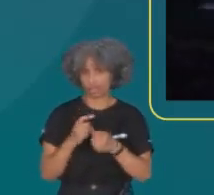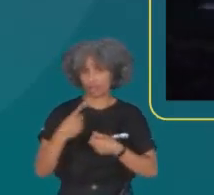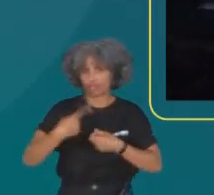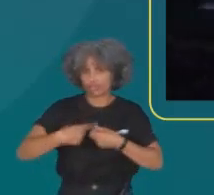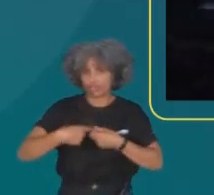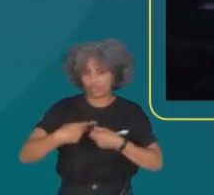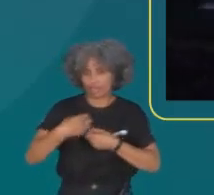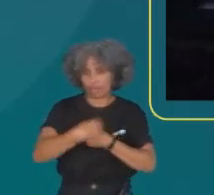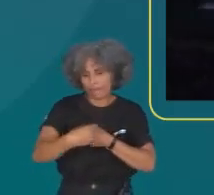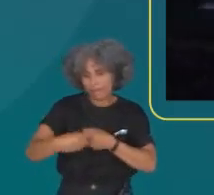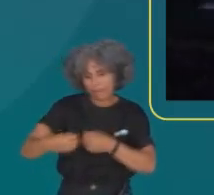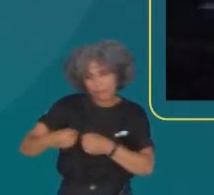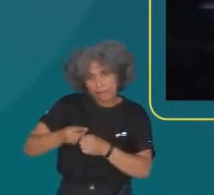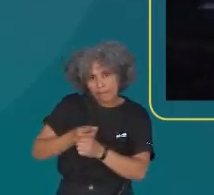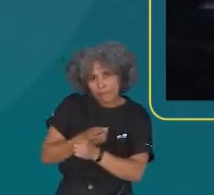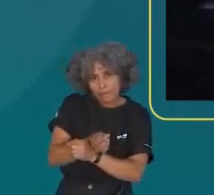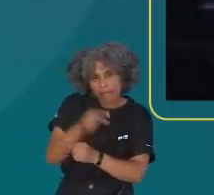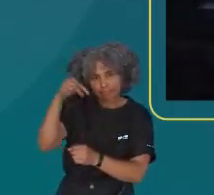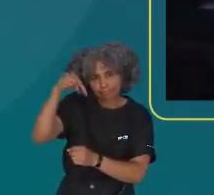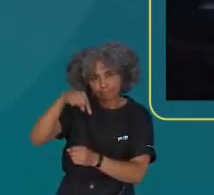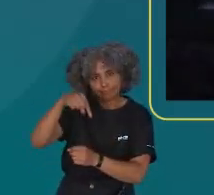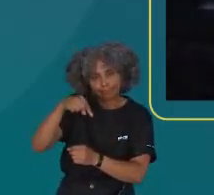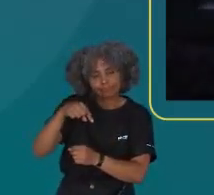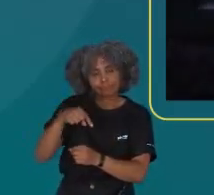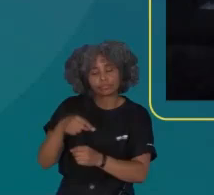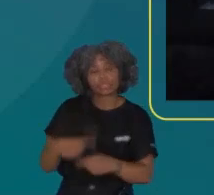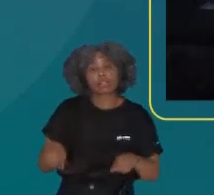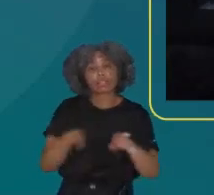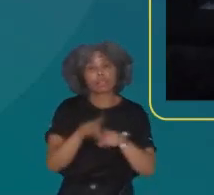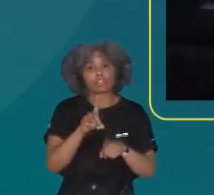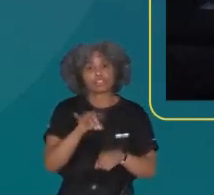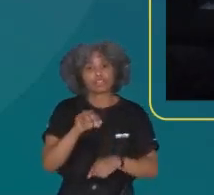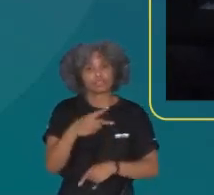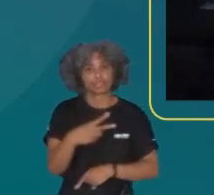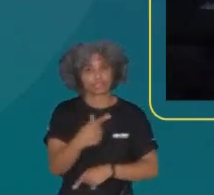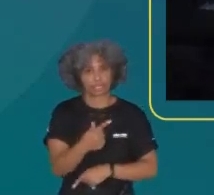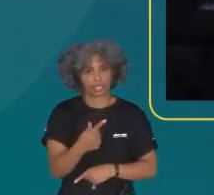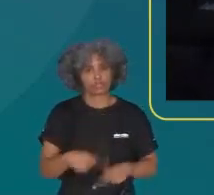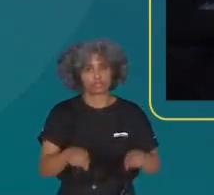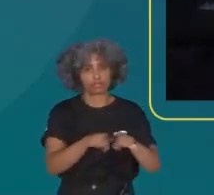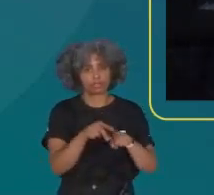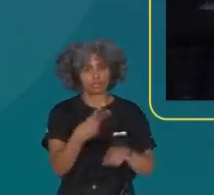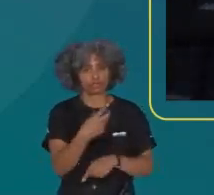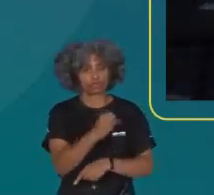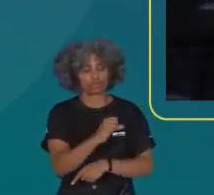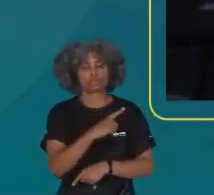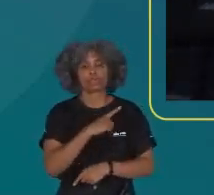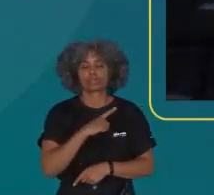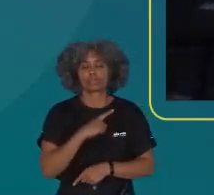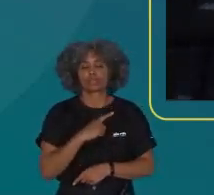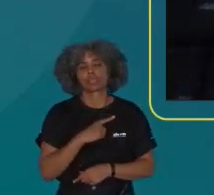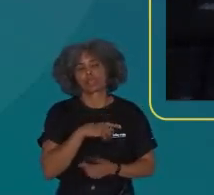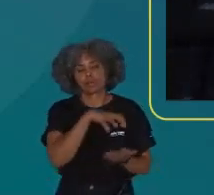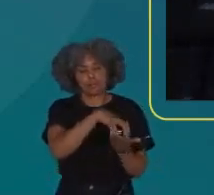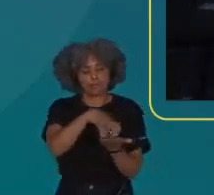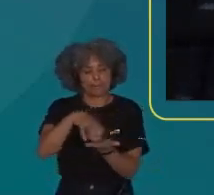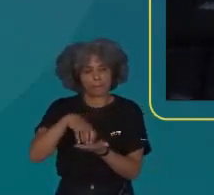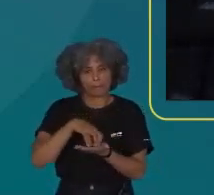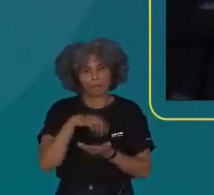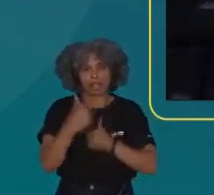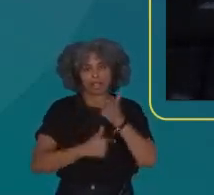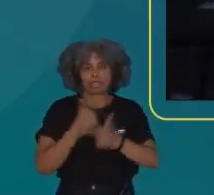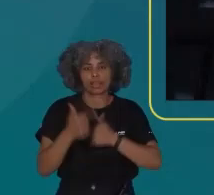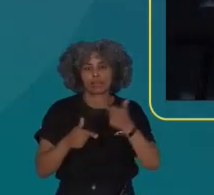Cali. And then the 27th and the 28th, we're going to work with biodiversities, cities, and with a lot